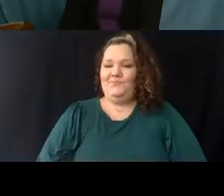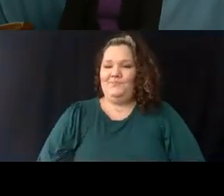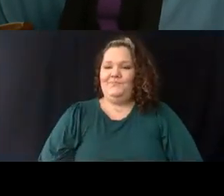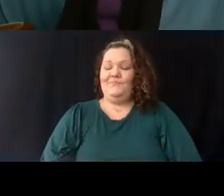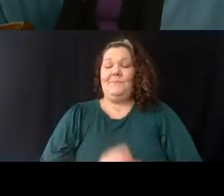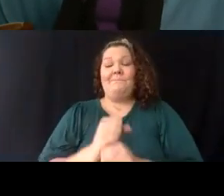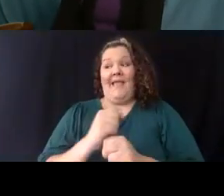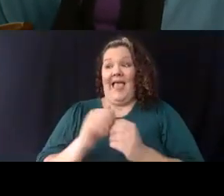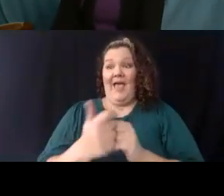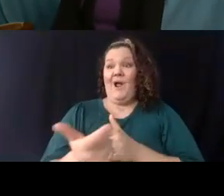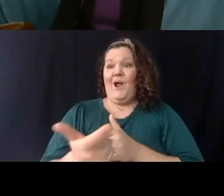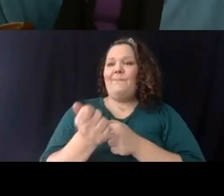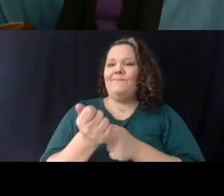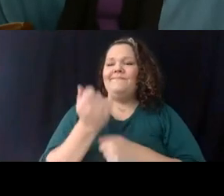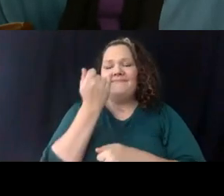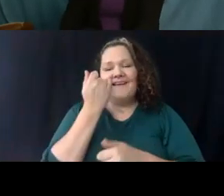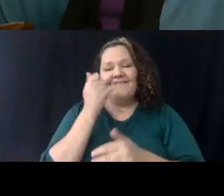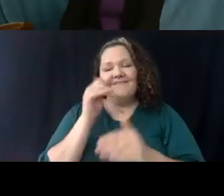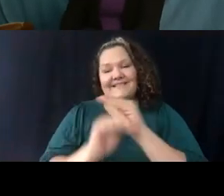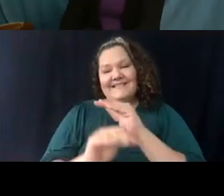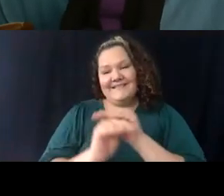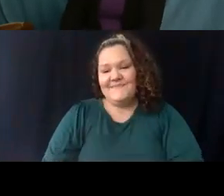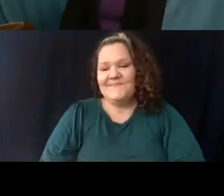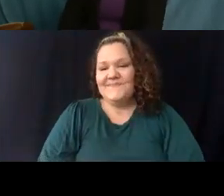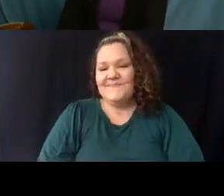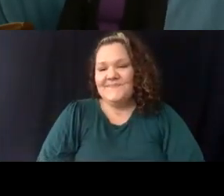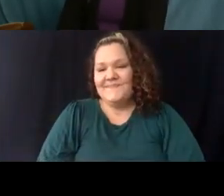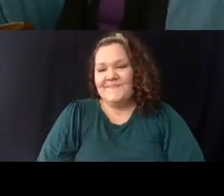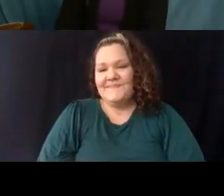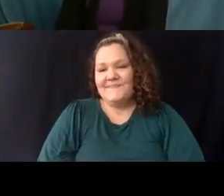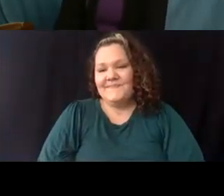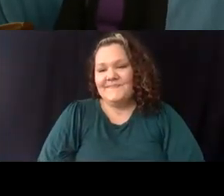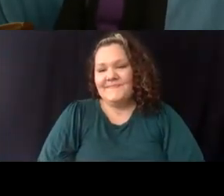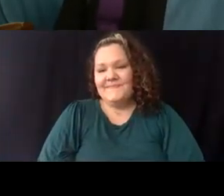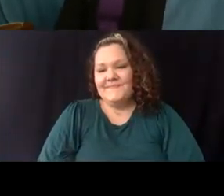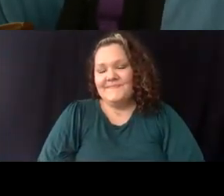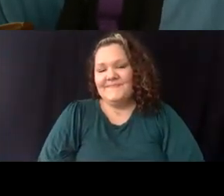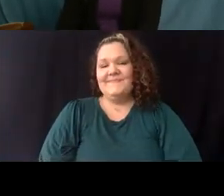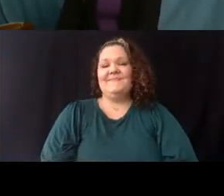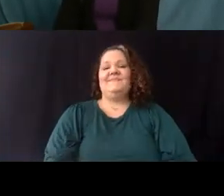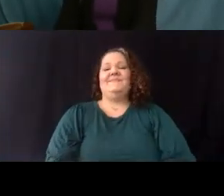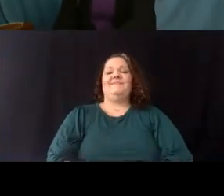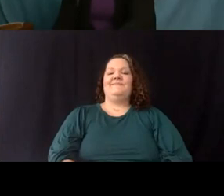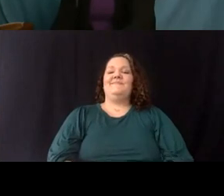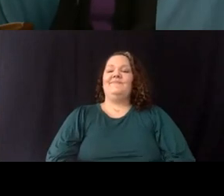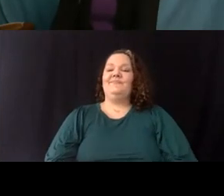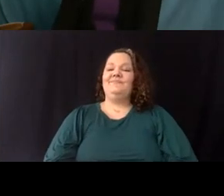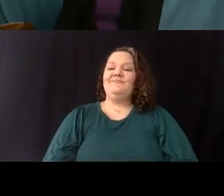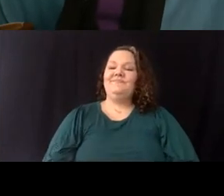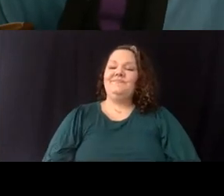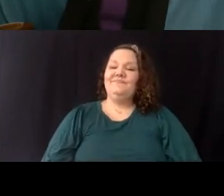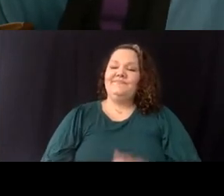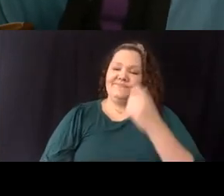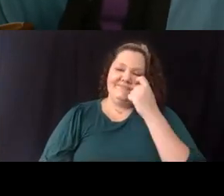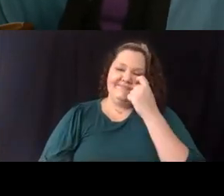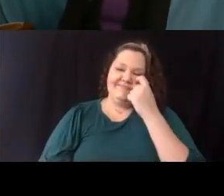And people with disabilities have the same type of struggles in terms of attention span, in addition to the nuances